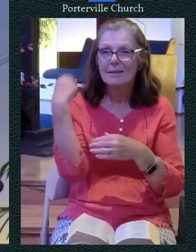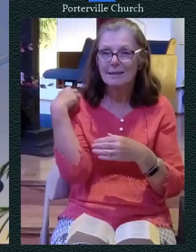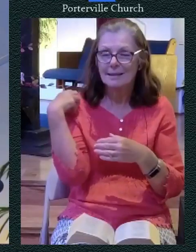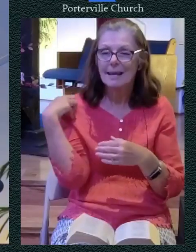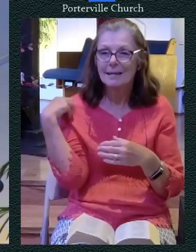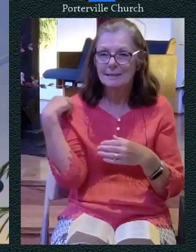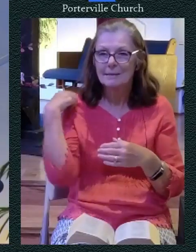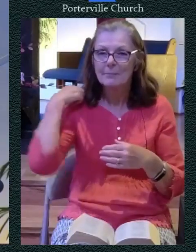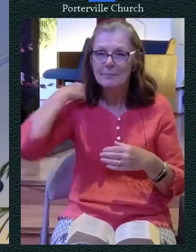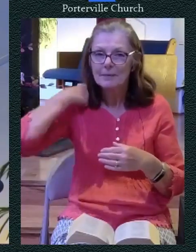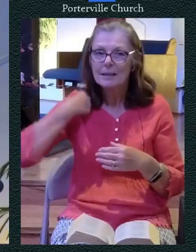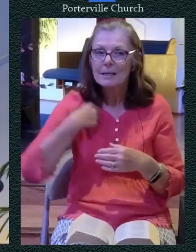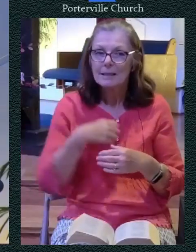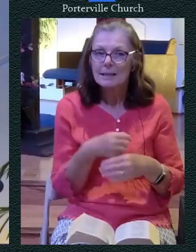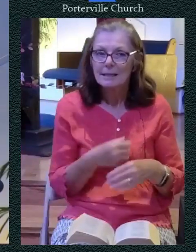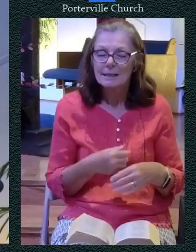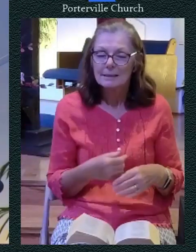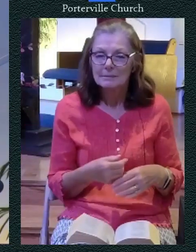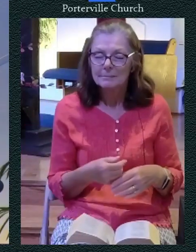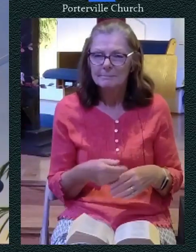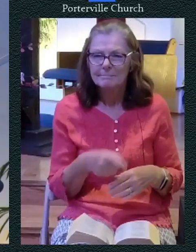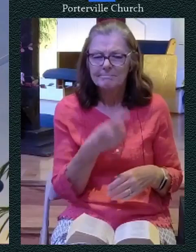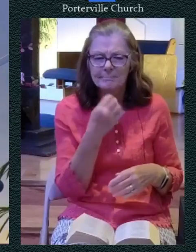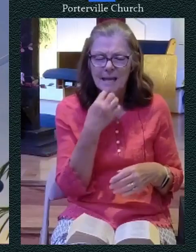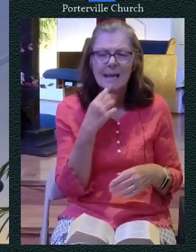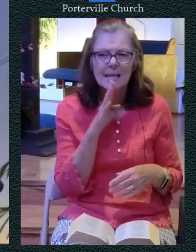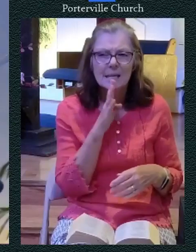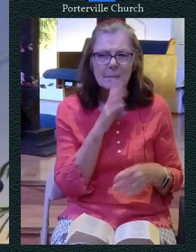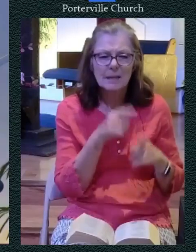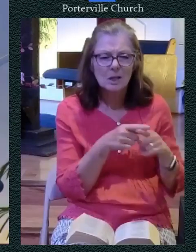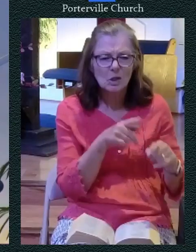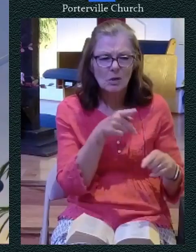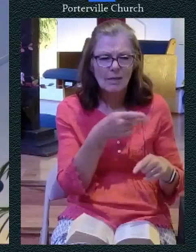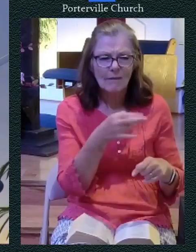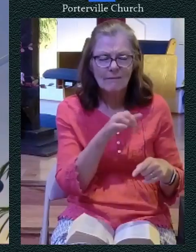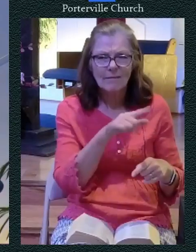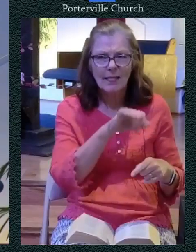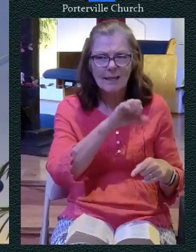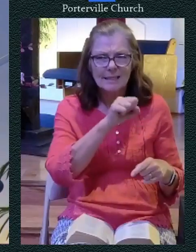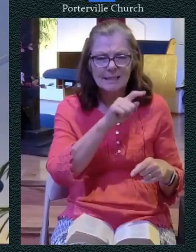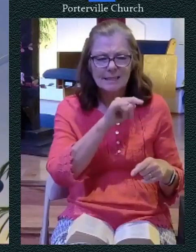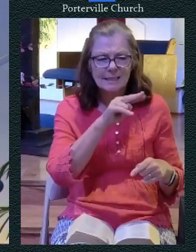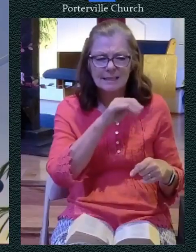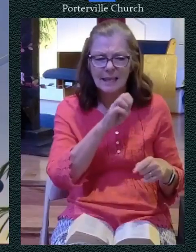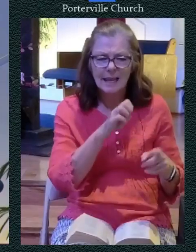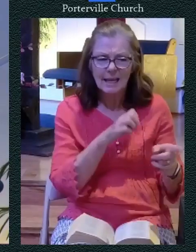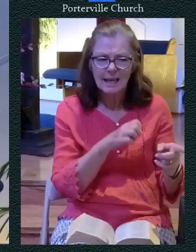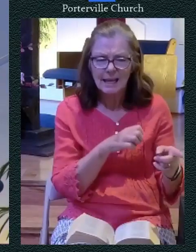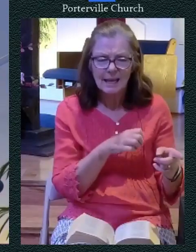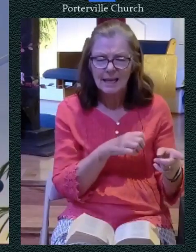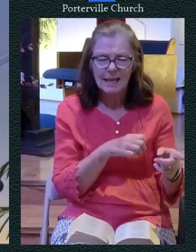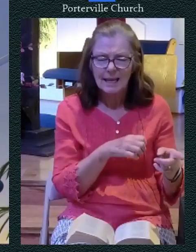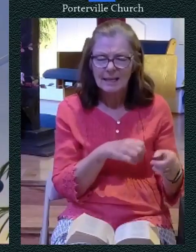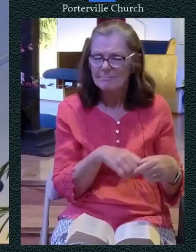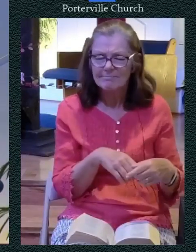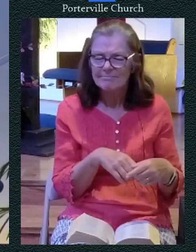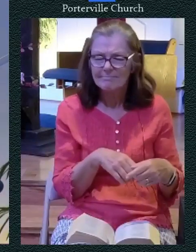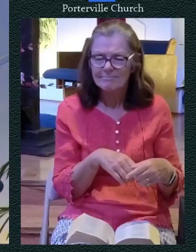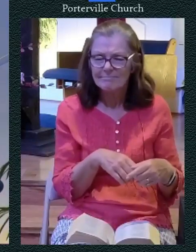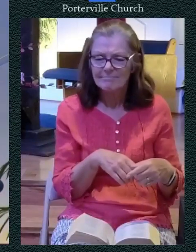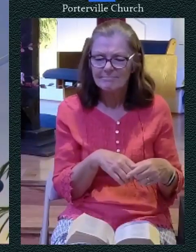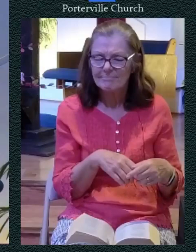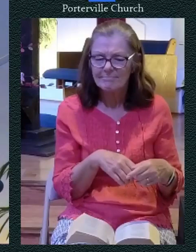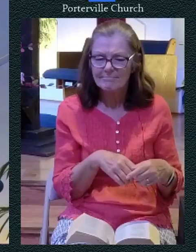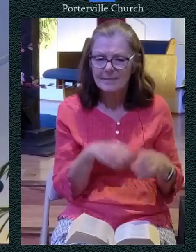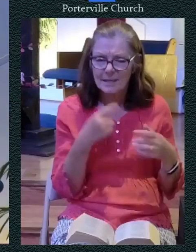Philistines and say, "Boy, the God I've been following, he just let me down." He doesn't say it. He speaks to the